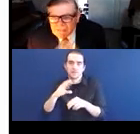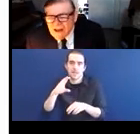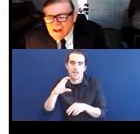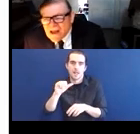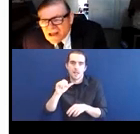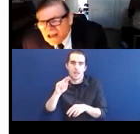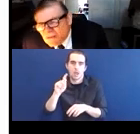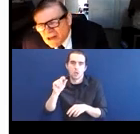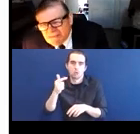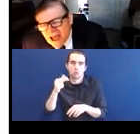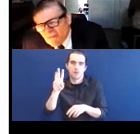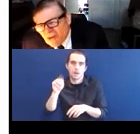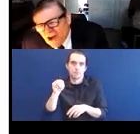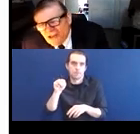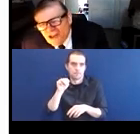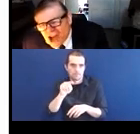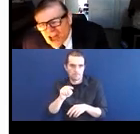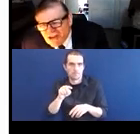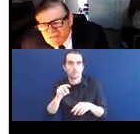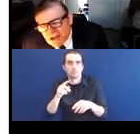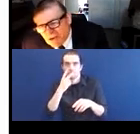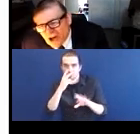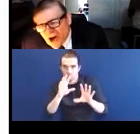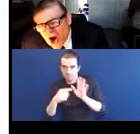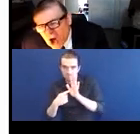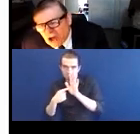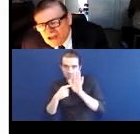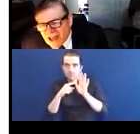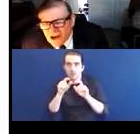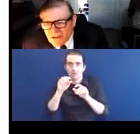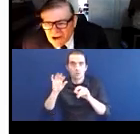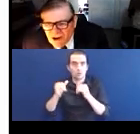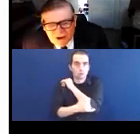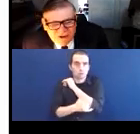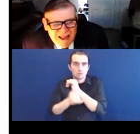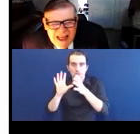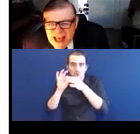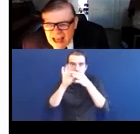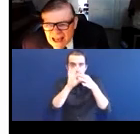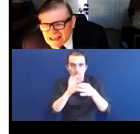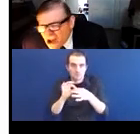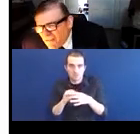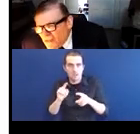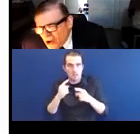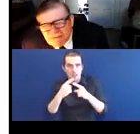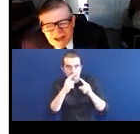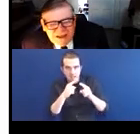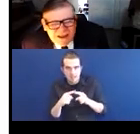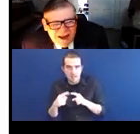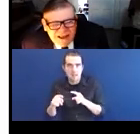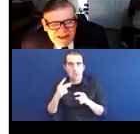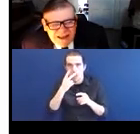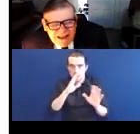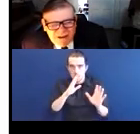thinking. So as we'd expect, we've heard that China has been putting on a lot of economic growth, and it's not as big